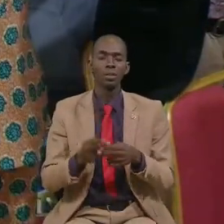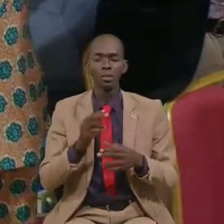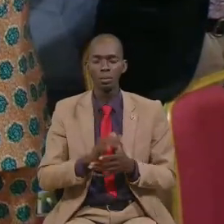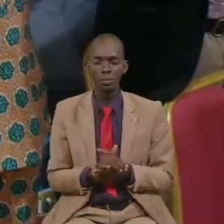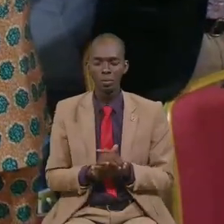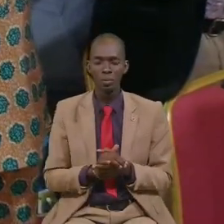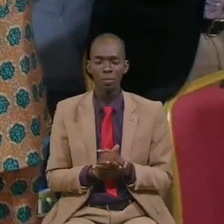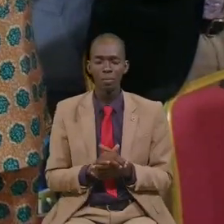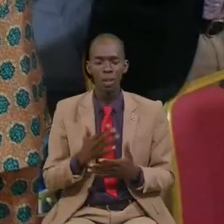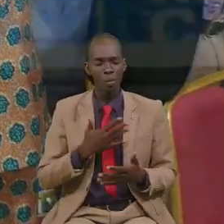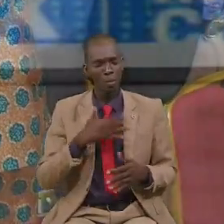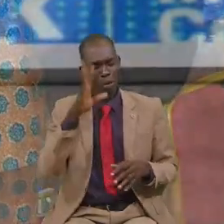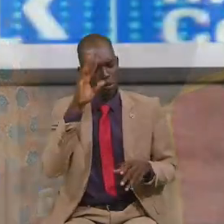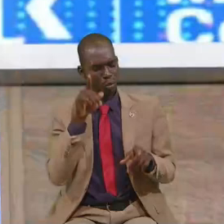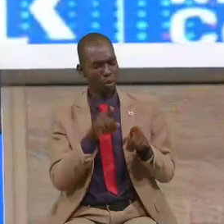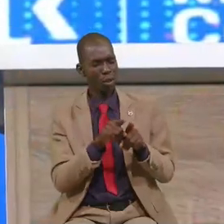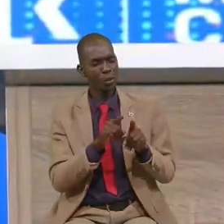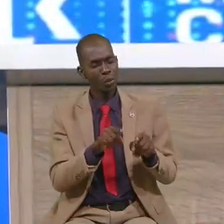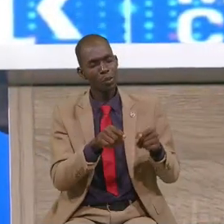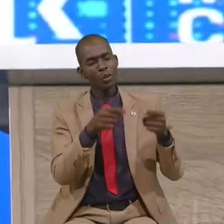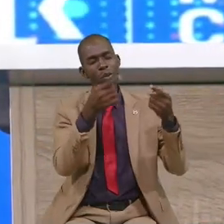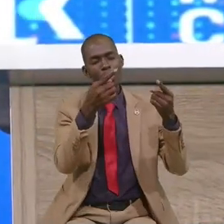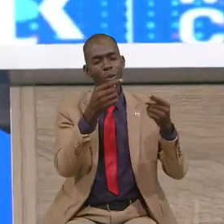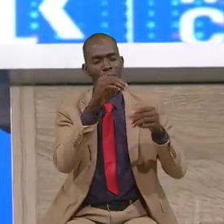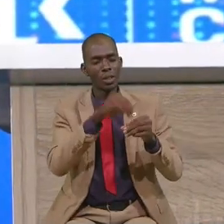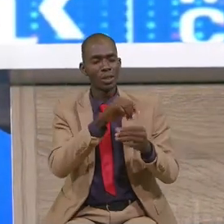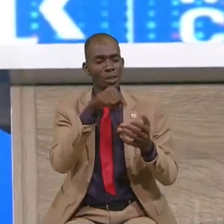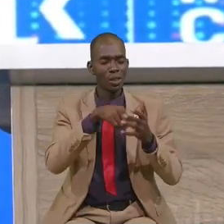My brother, go in this power.